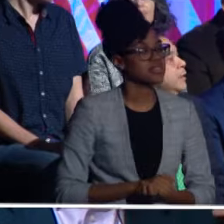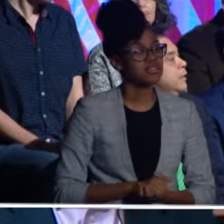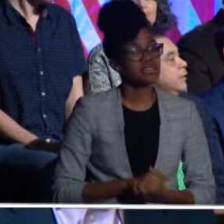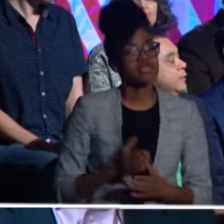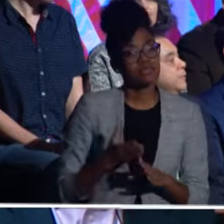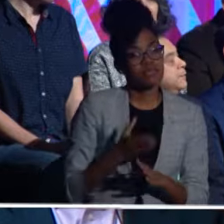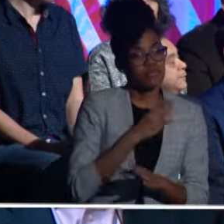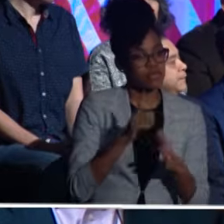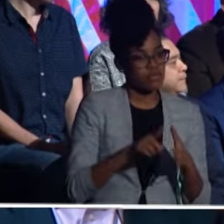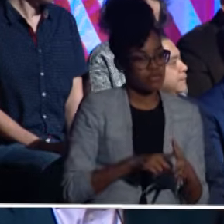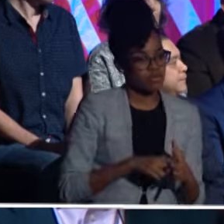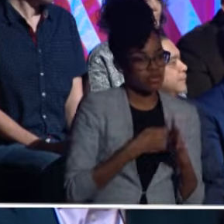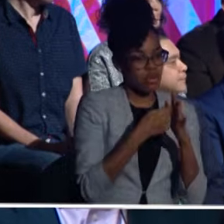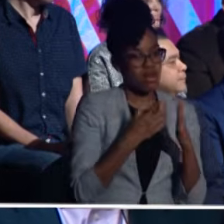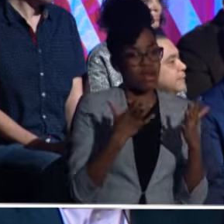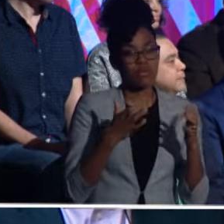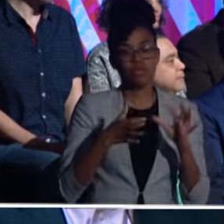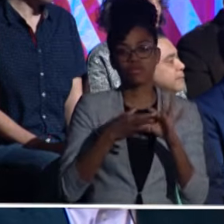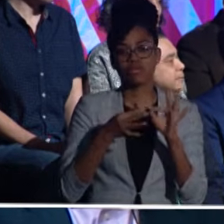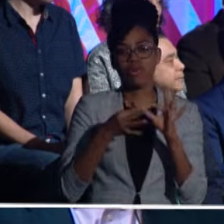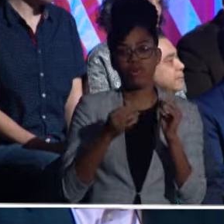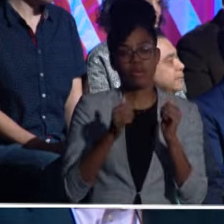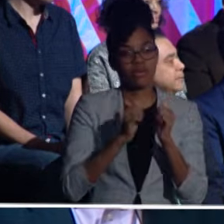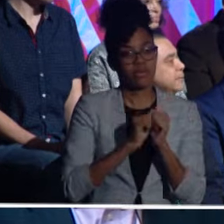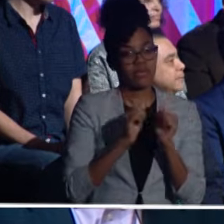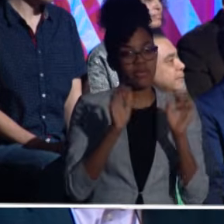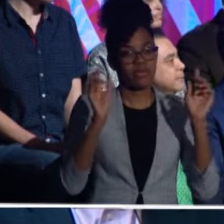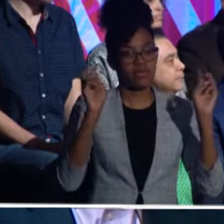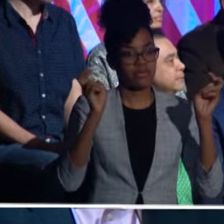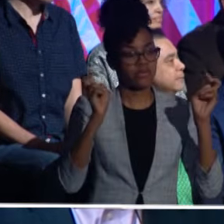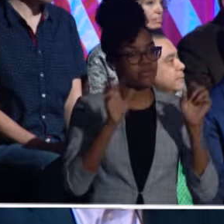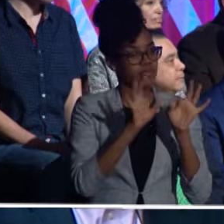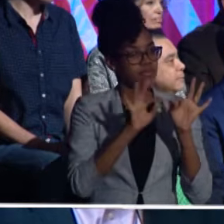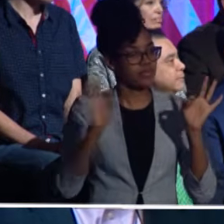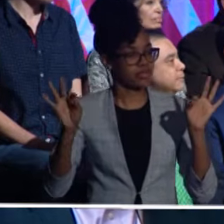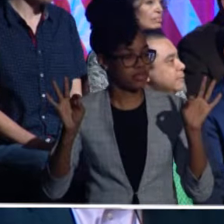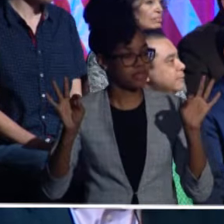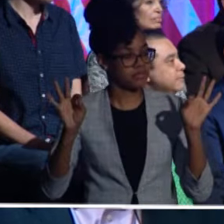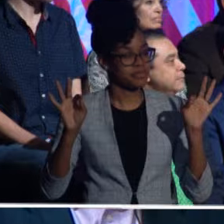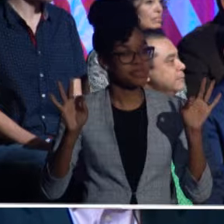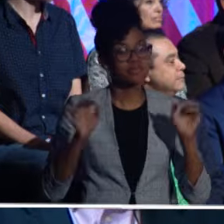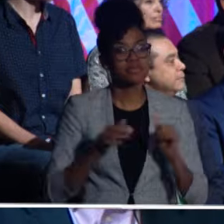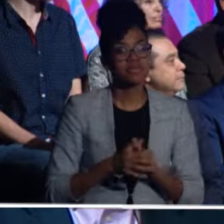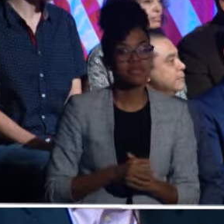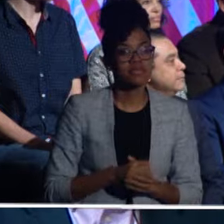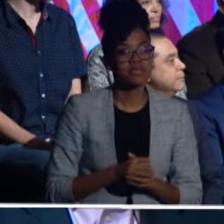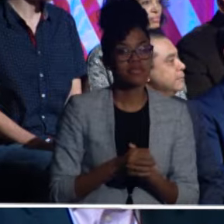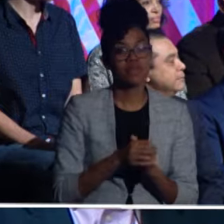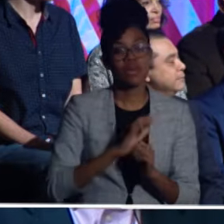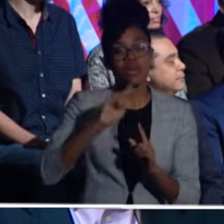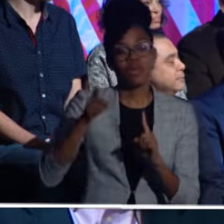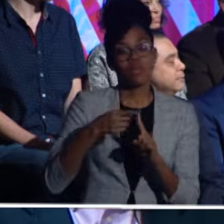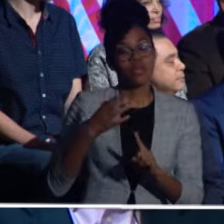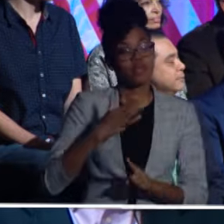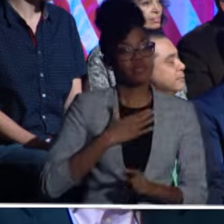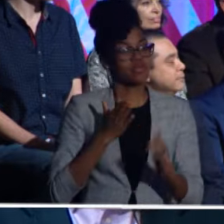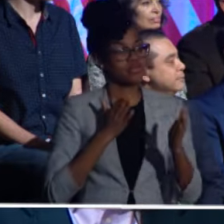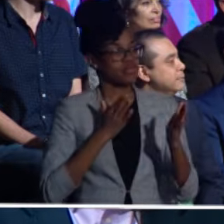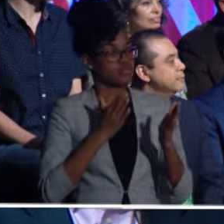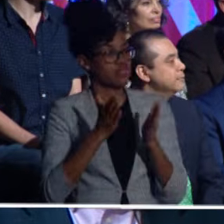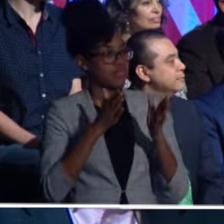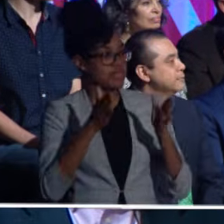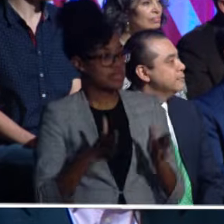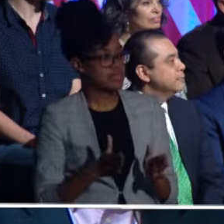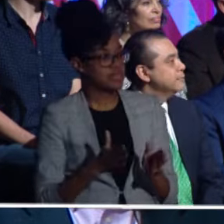to start with a verse from the Holy Quran, chapter 2, verse 186. That says, when my servants ask you concerning